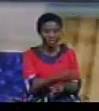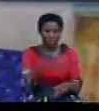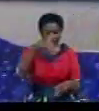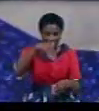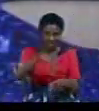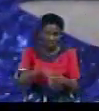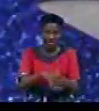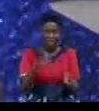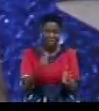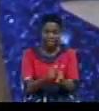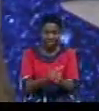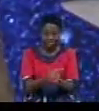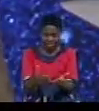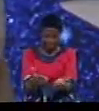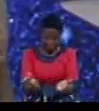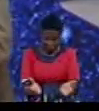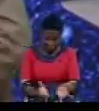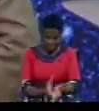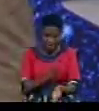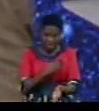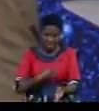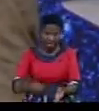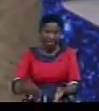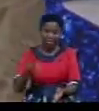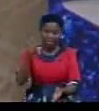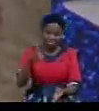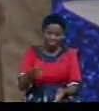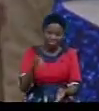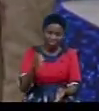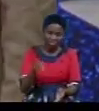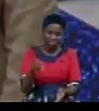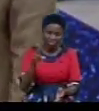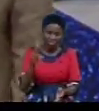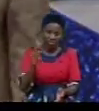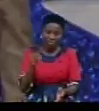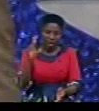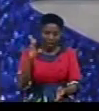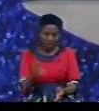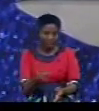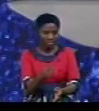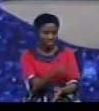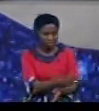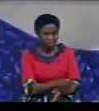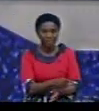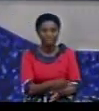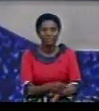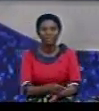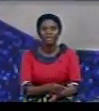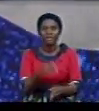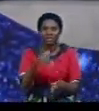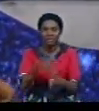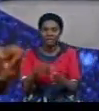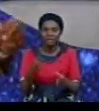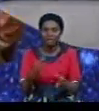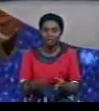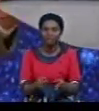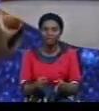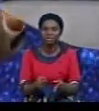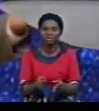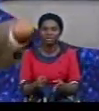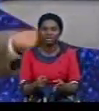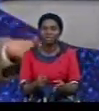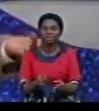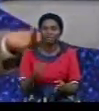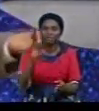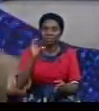inside that theater and pound them and pound them in the crucibles until they don't